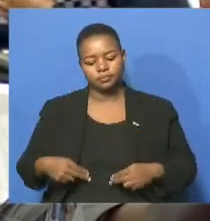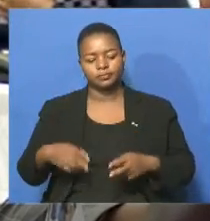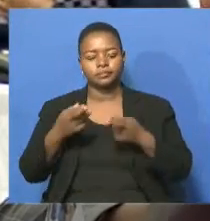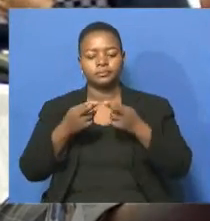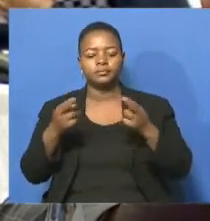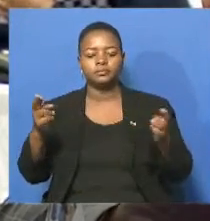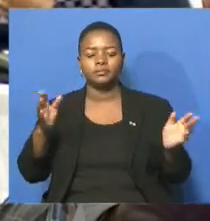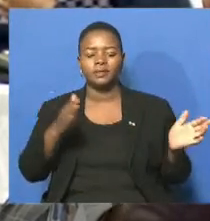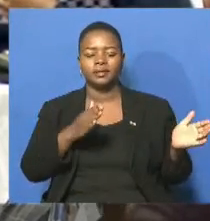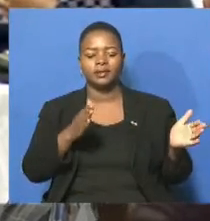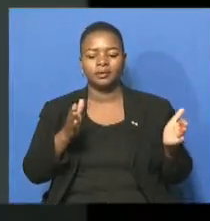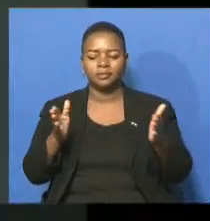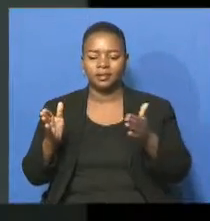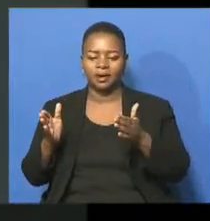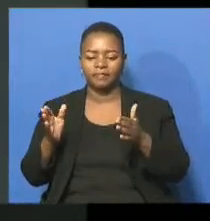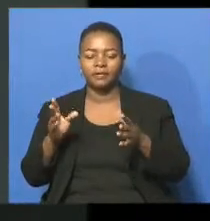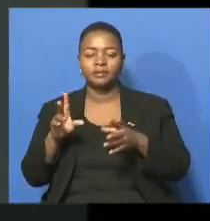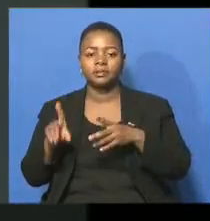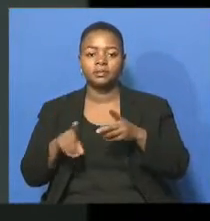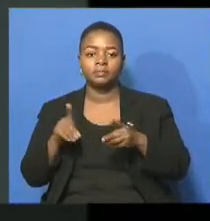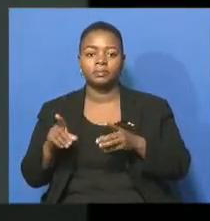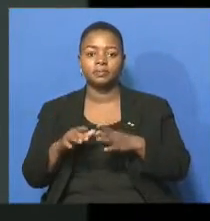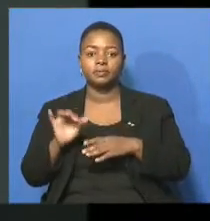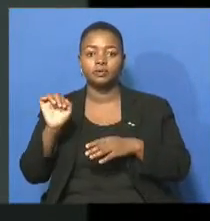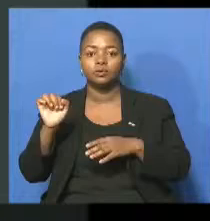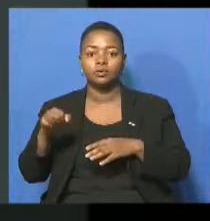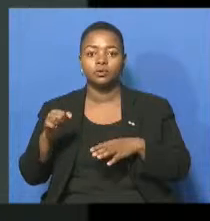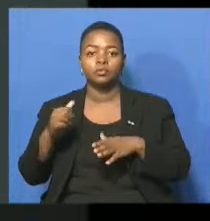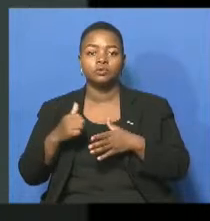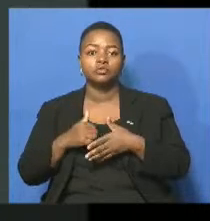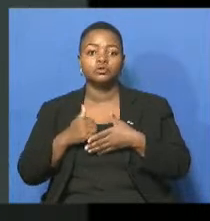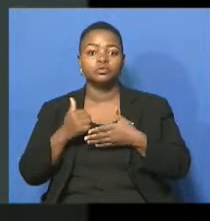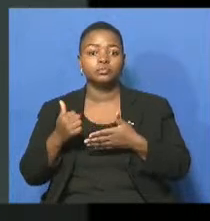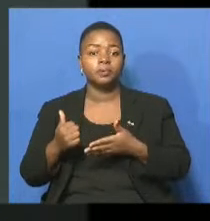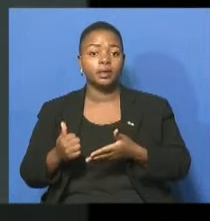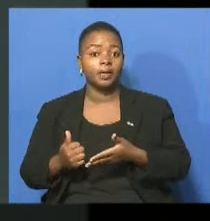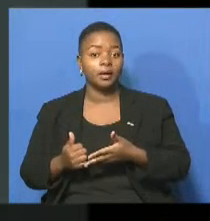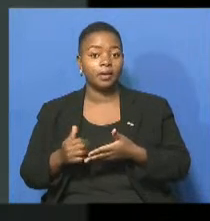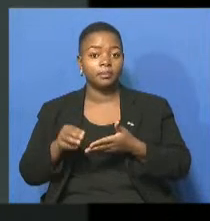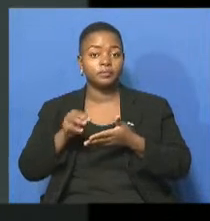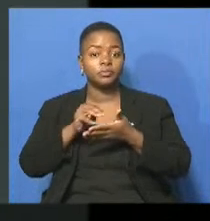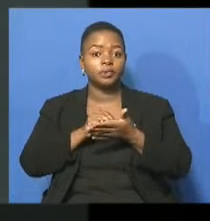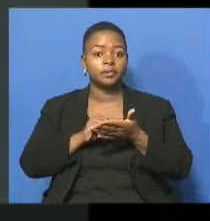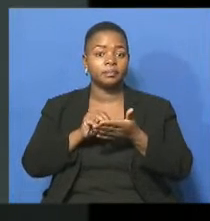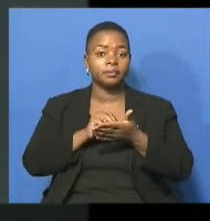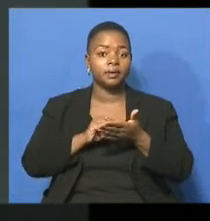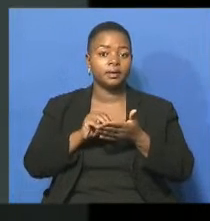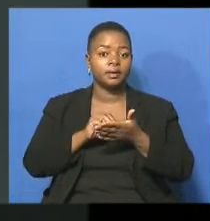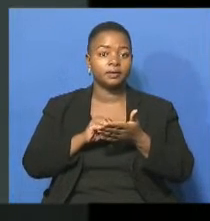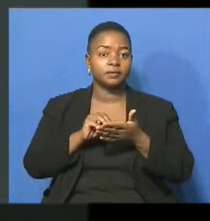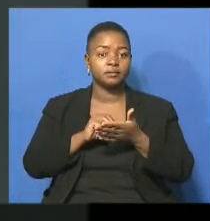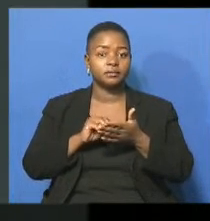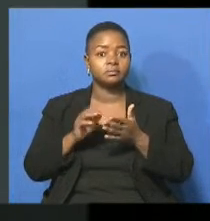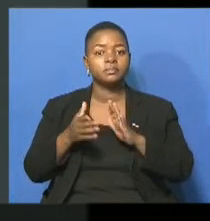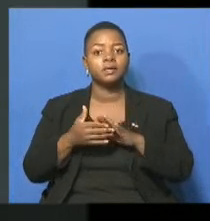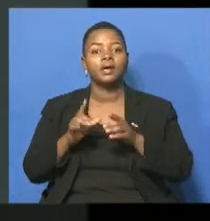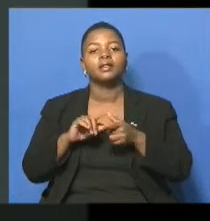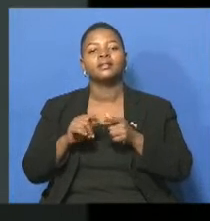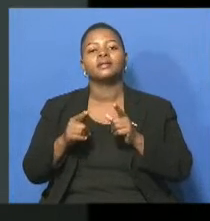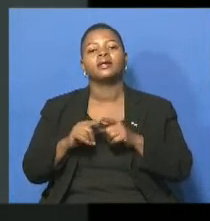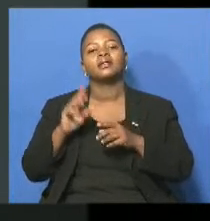divert those people who should otherwise be on treatment to the prison